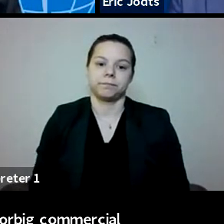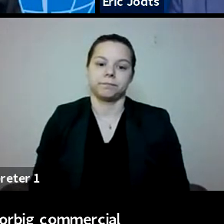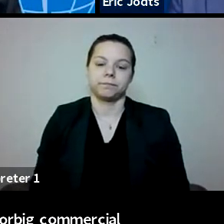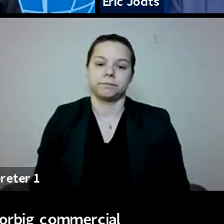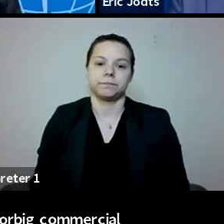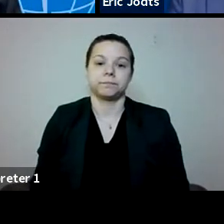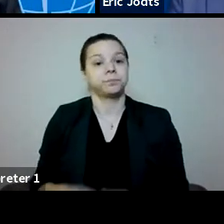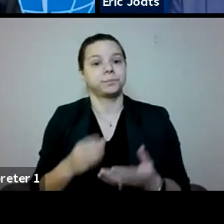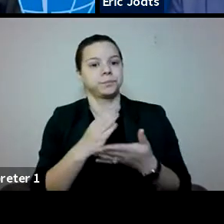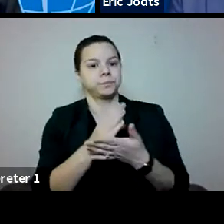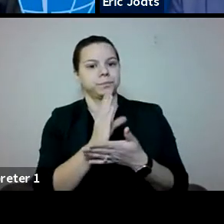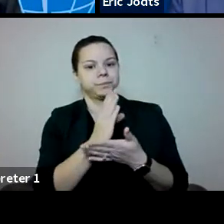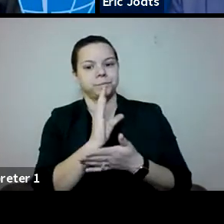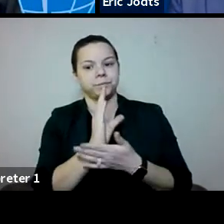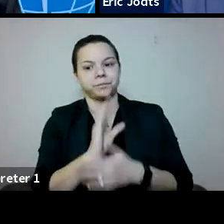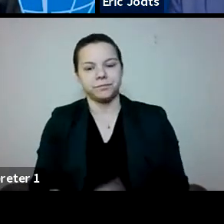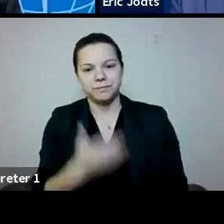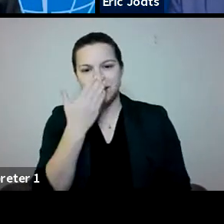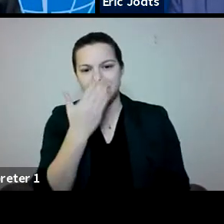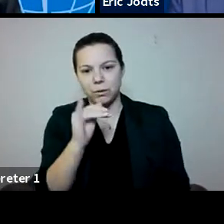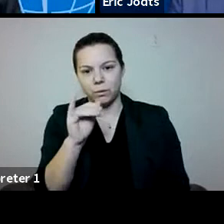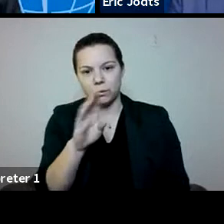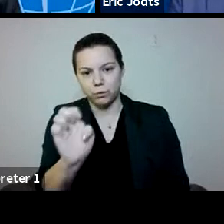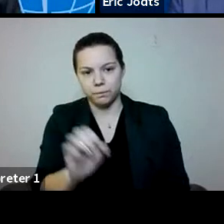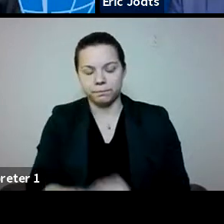All right. Thanks, Joe.